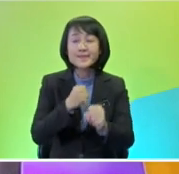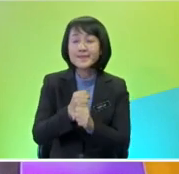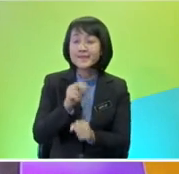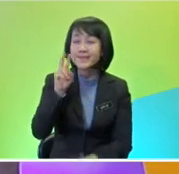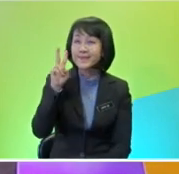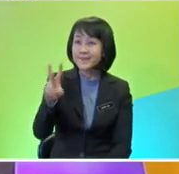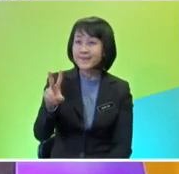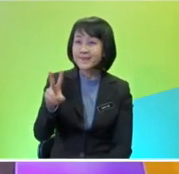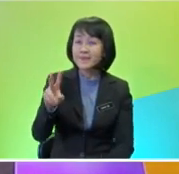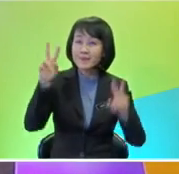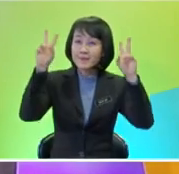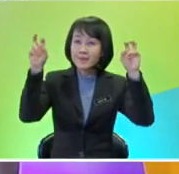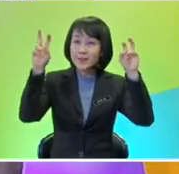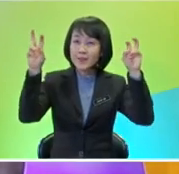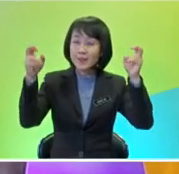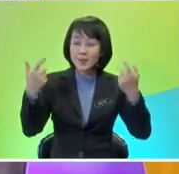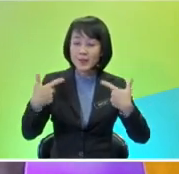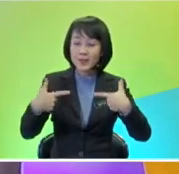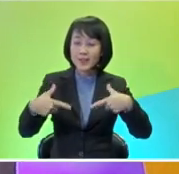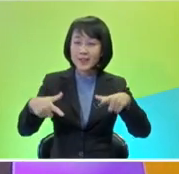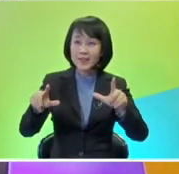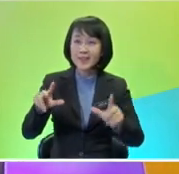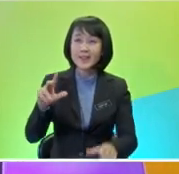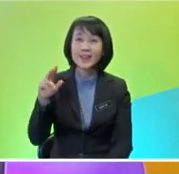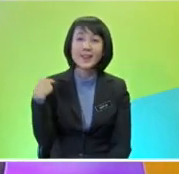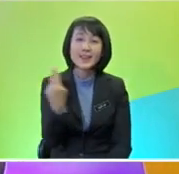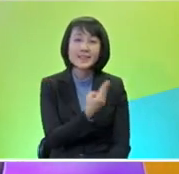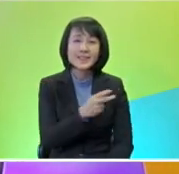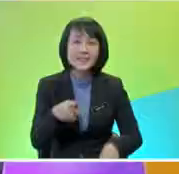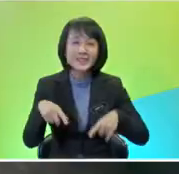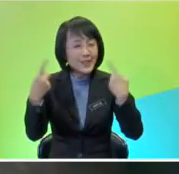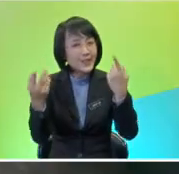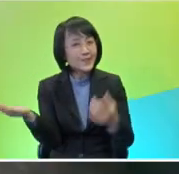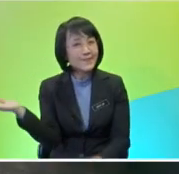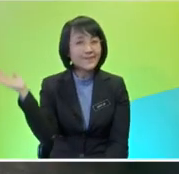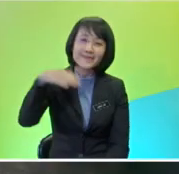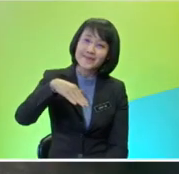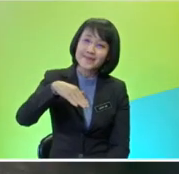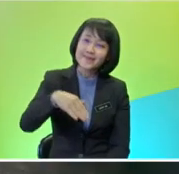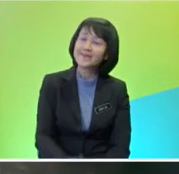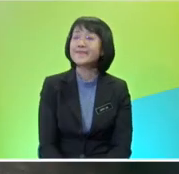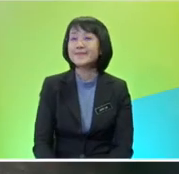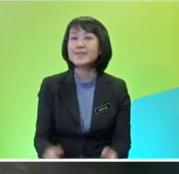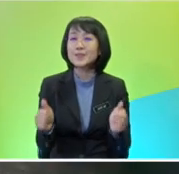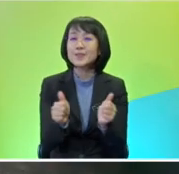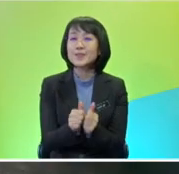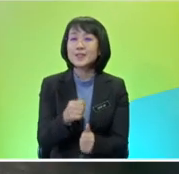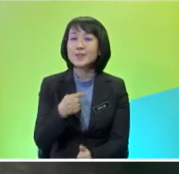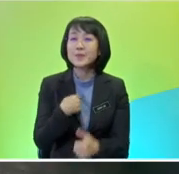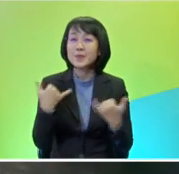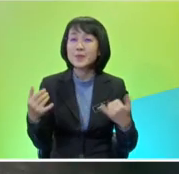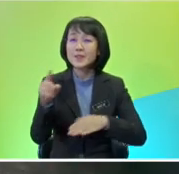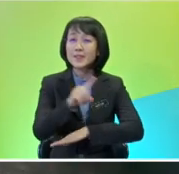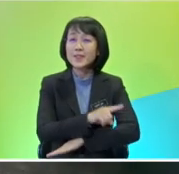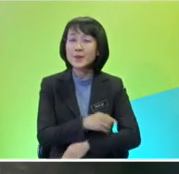of Let's Go. And today with me, I have Mr. Haikal. Yes, Chris. Hi teacher, so are we ready for our